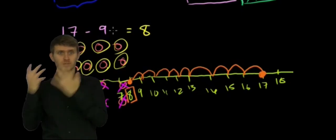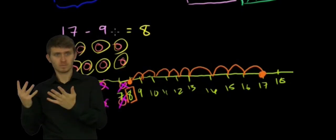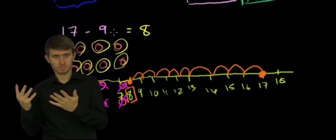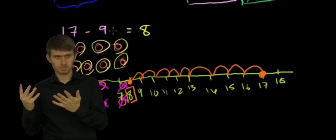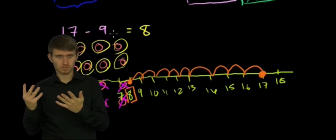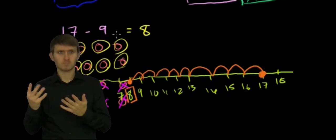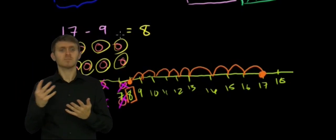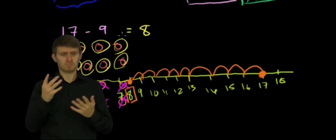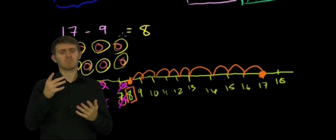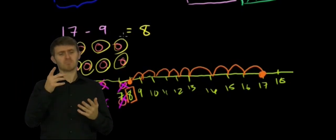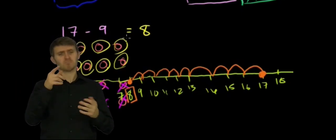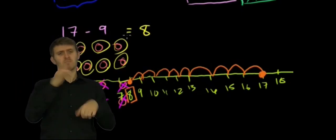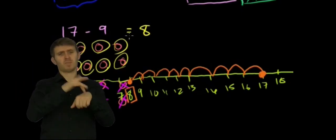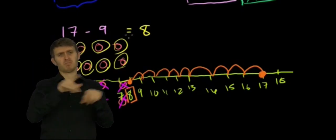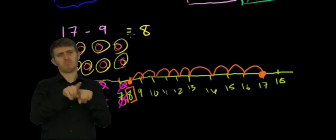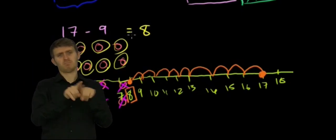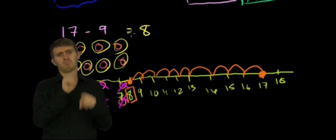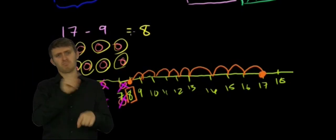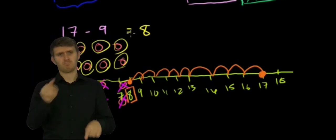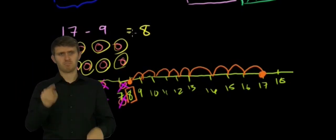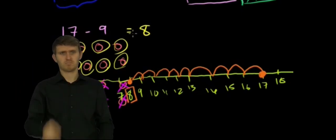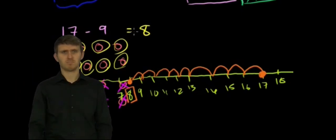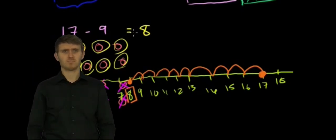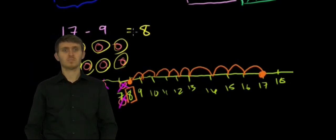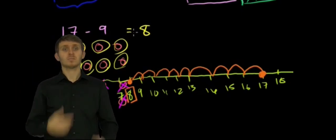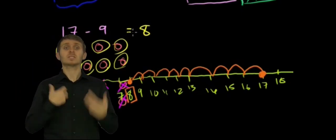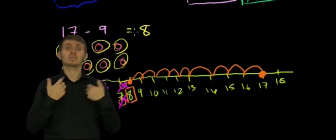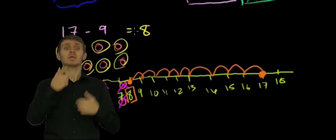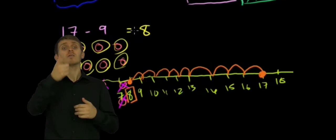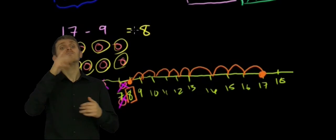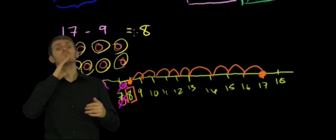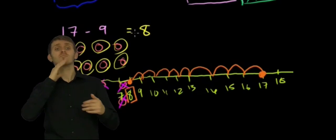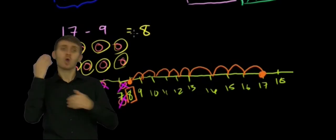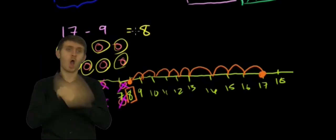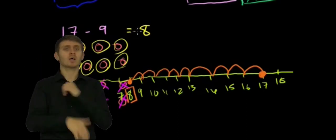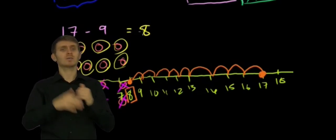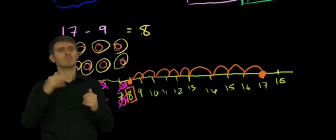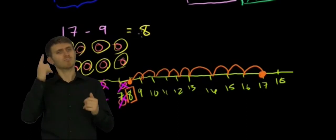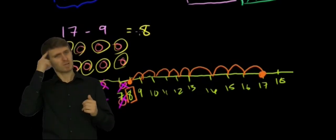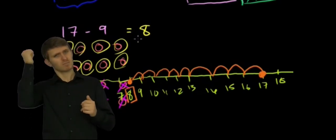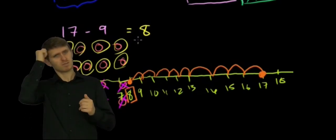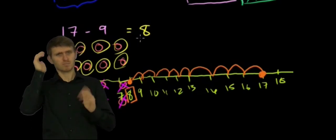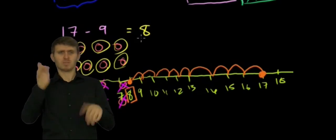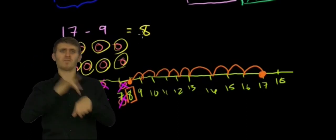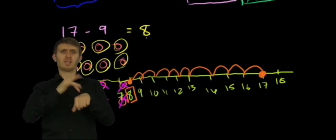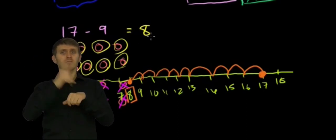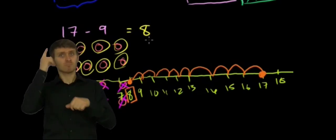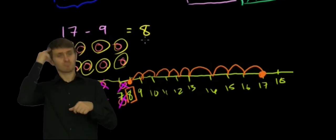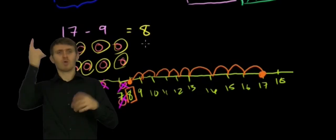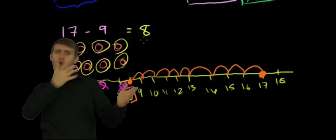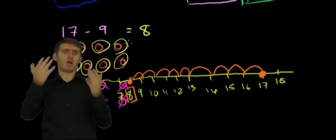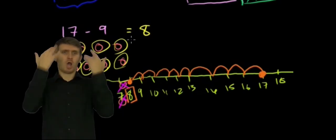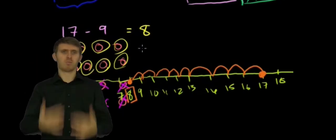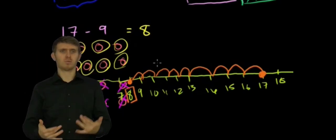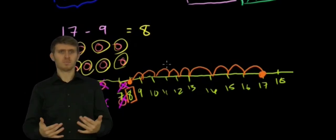17 and 9 and to realize that's 8. So this is something that eventually you'll want to internalize. You'll want to know by heart that, 17 minus 9,